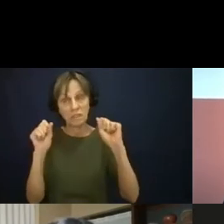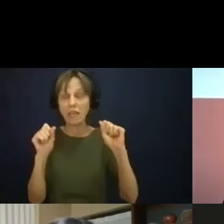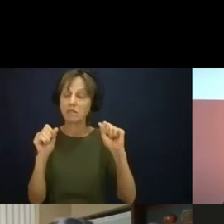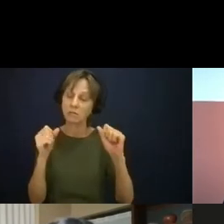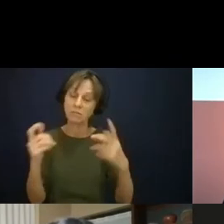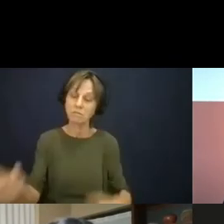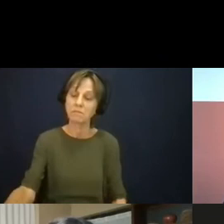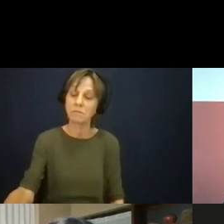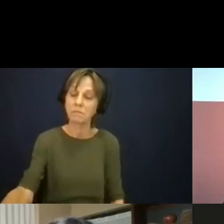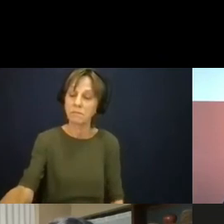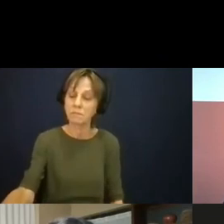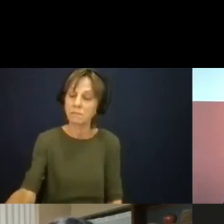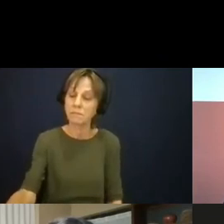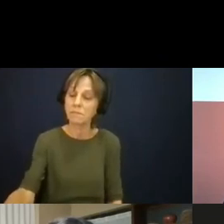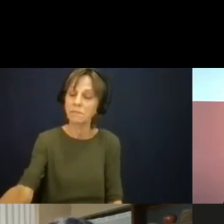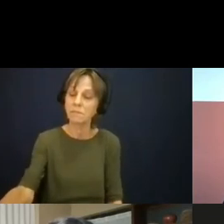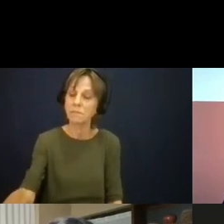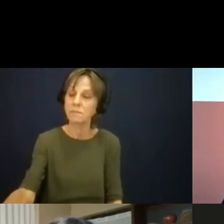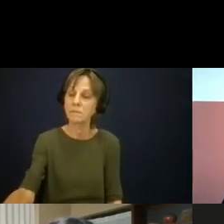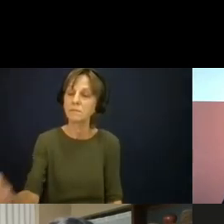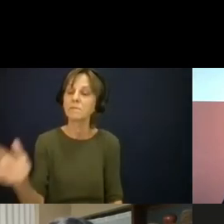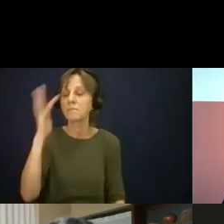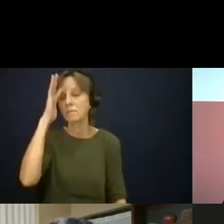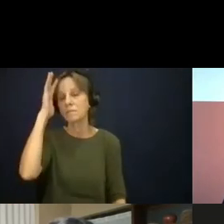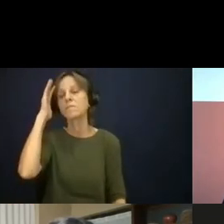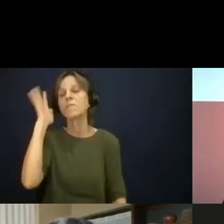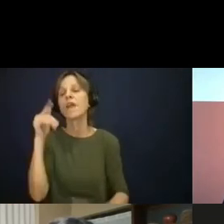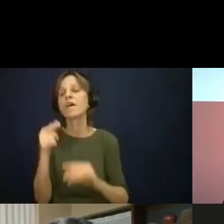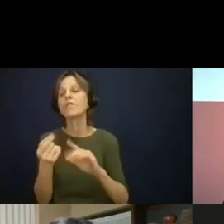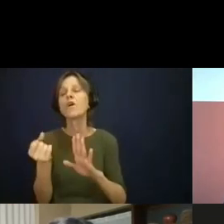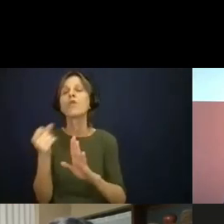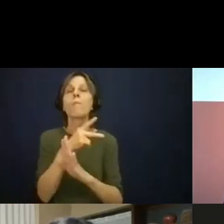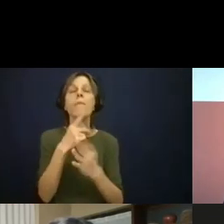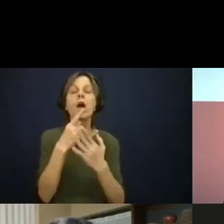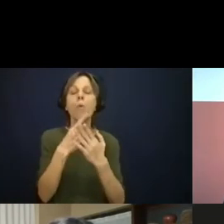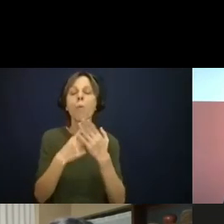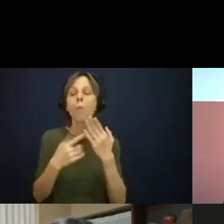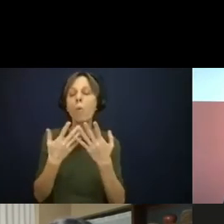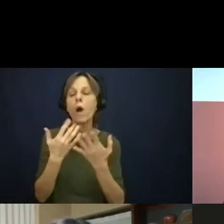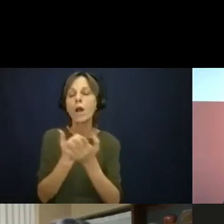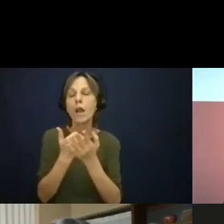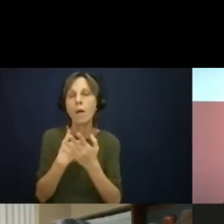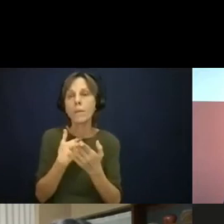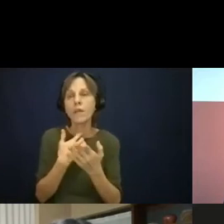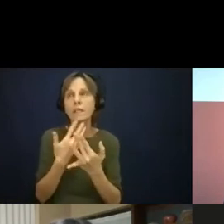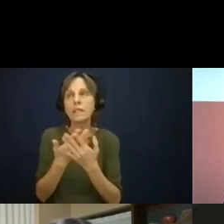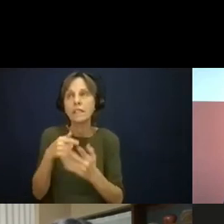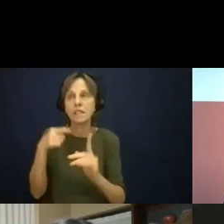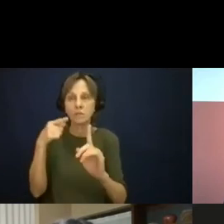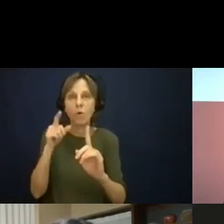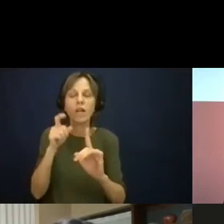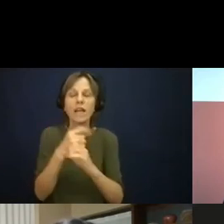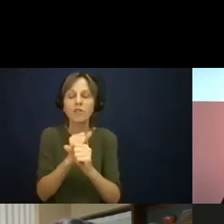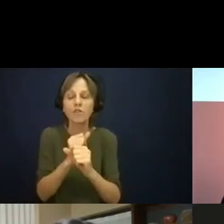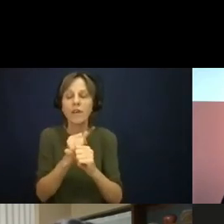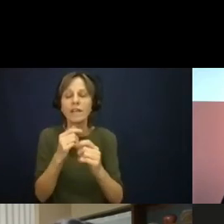And to go back to what helped me get to this point was I had to create a support system, the positive